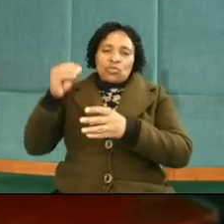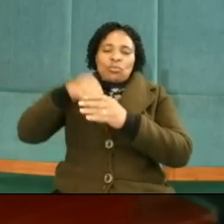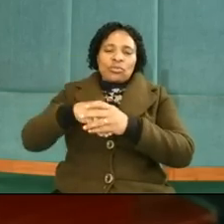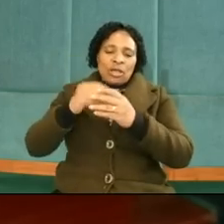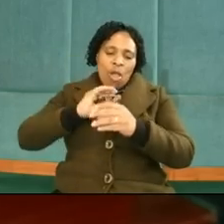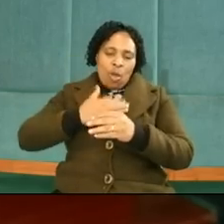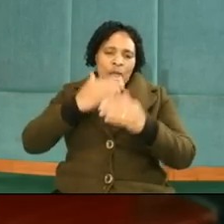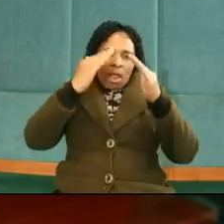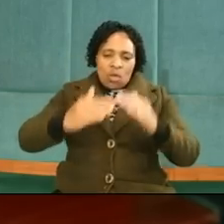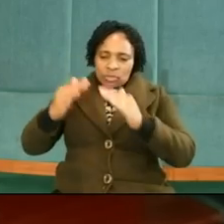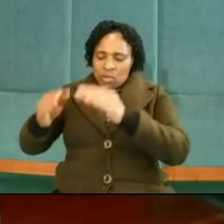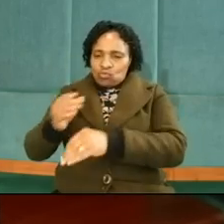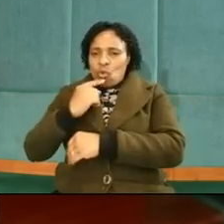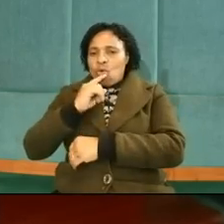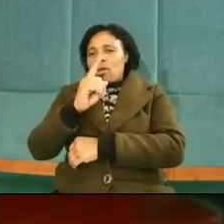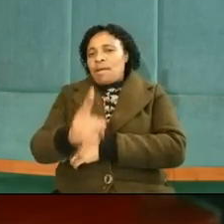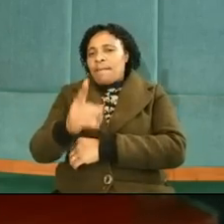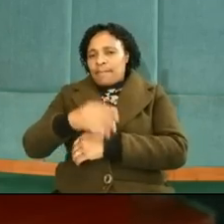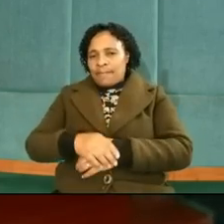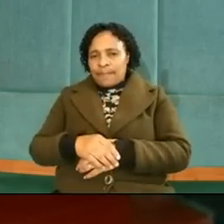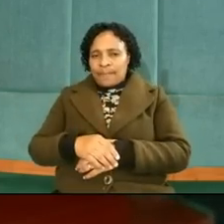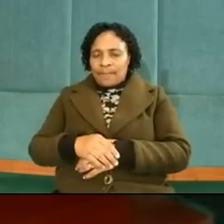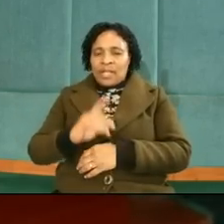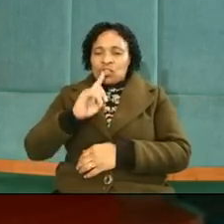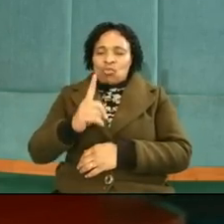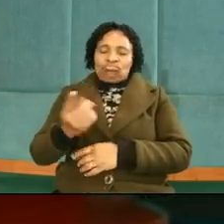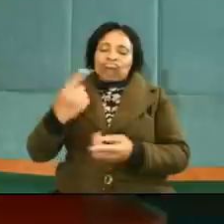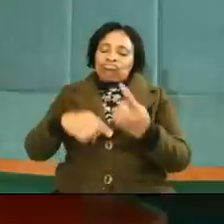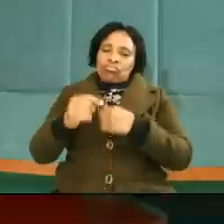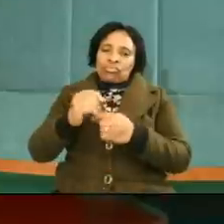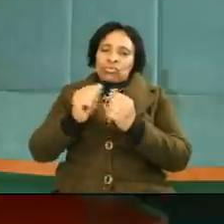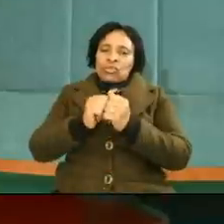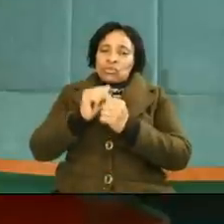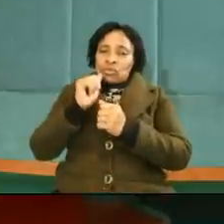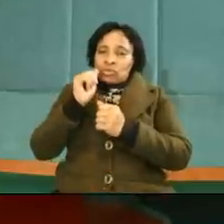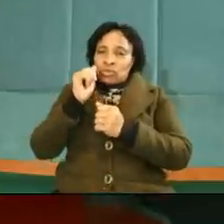house in order. So come with me as we talk to the Lord. Father,